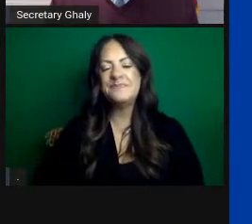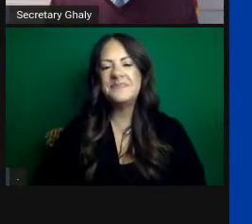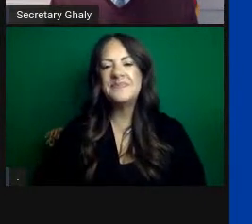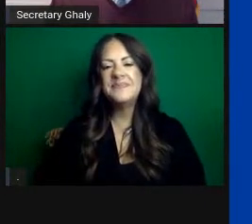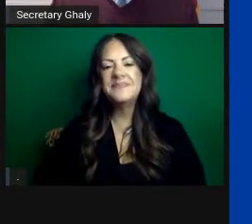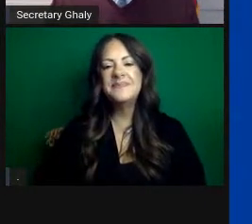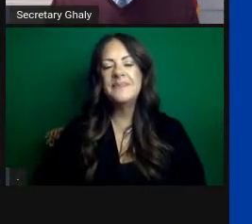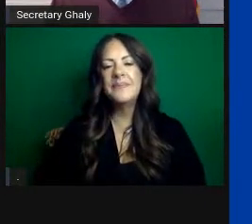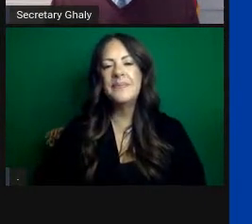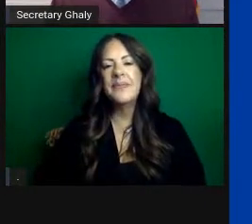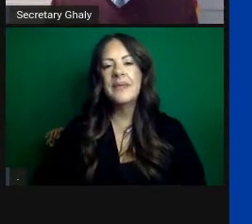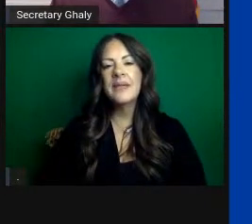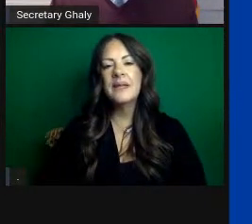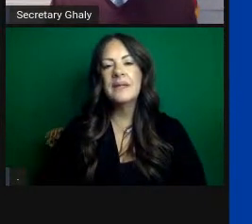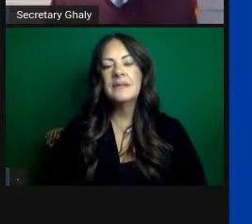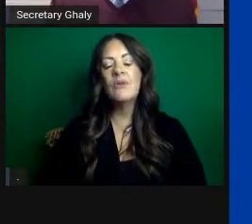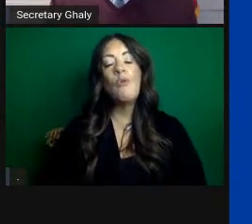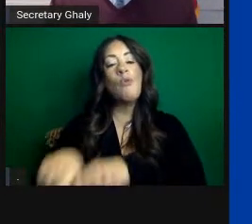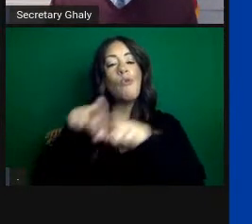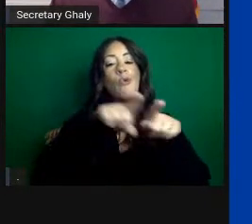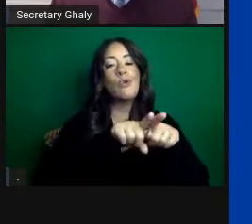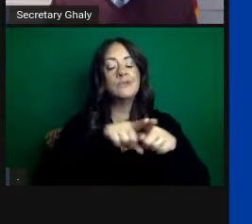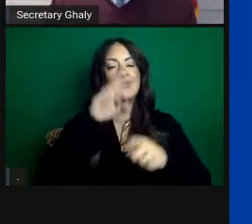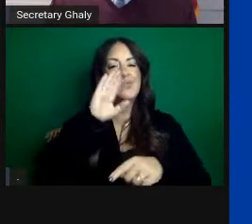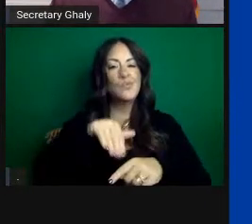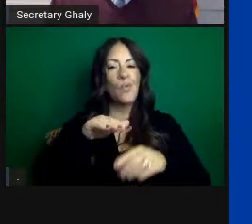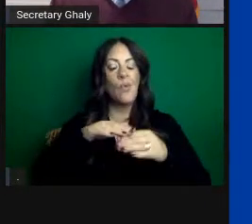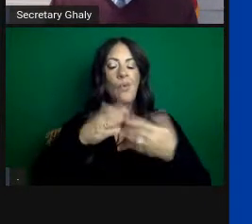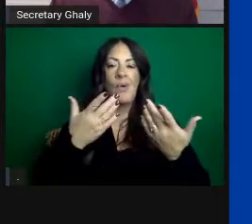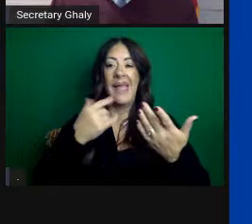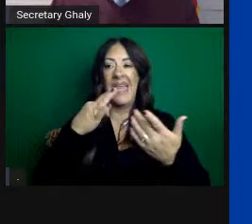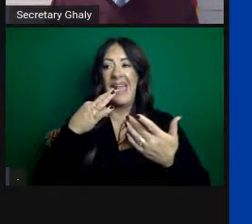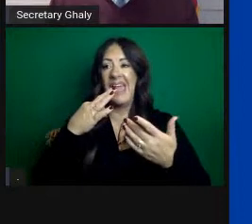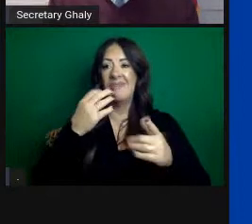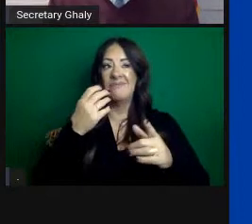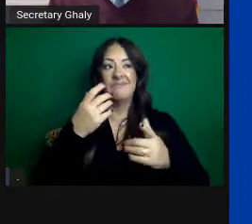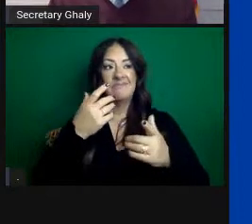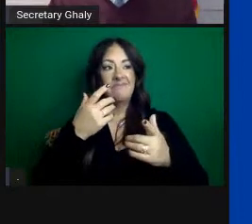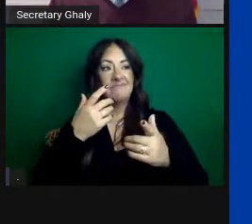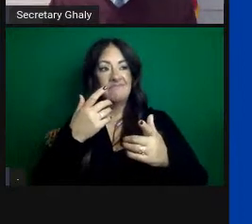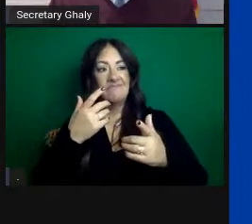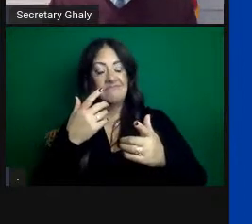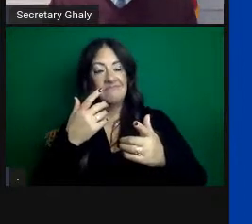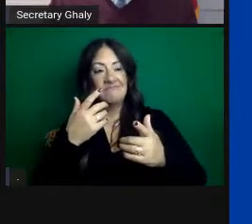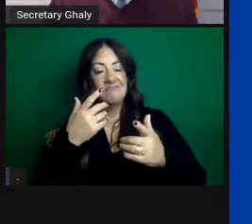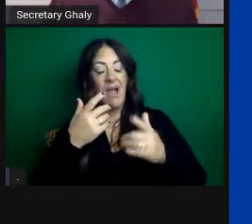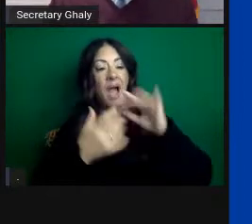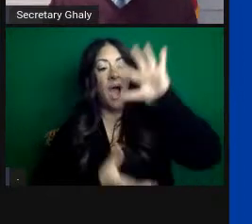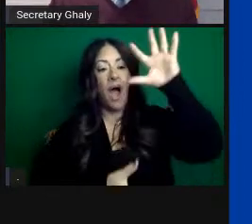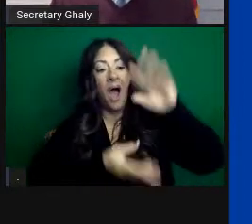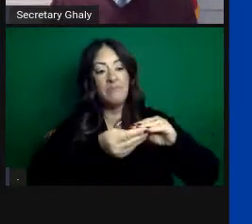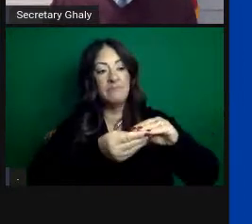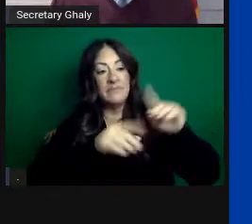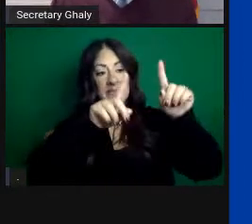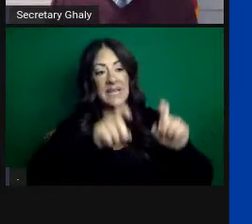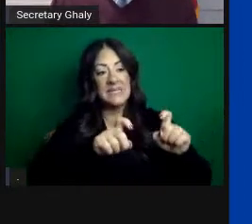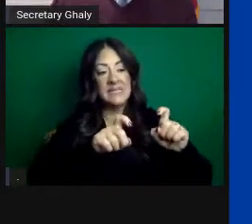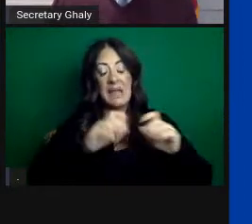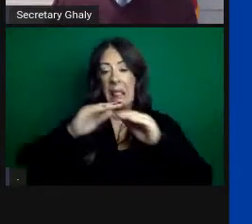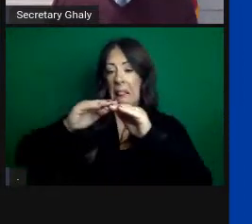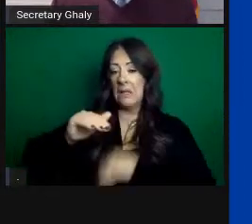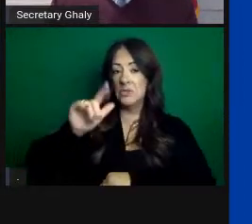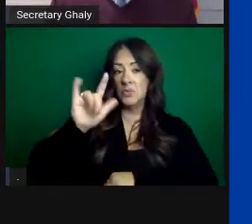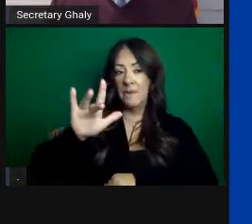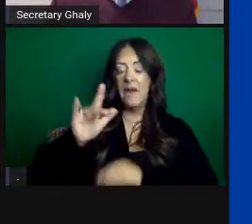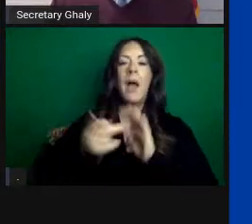Also wanted to, because the less than 25 case rate has meaning now because of the focus on schools